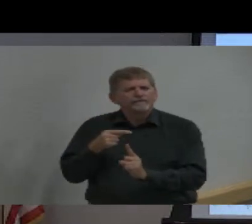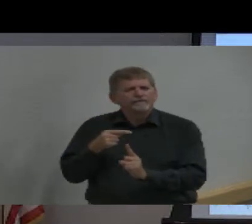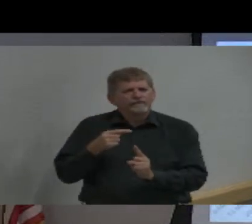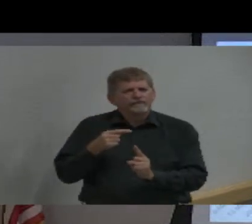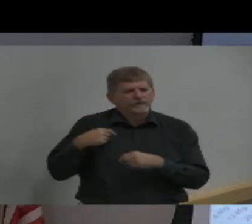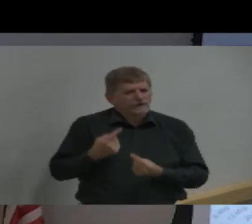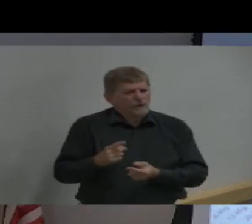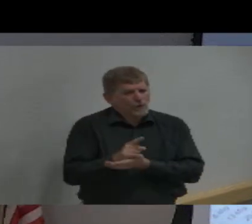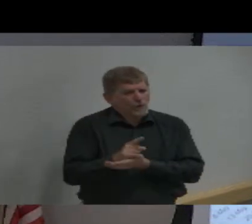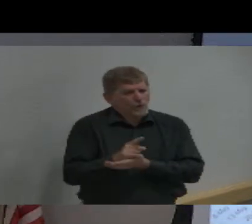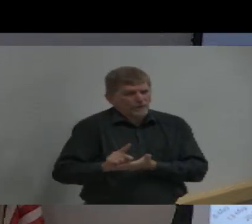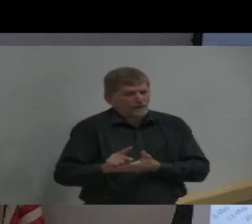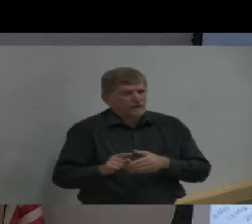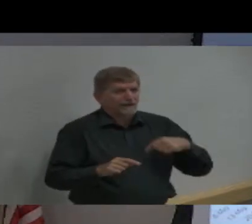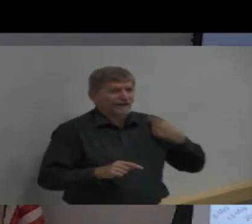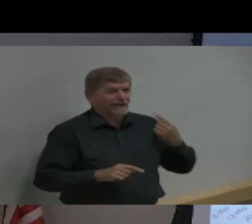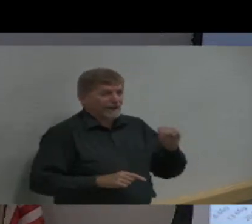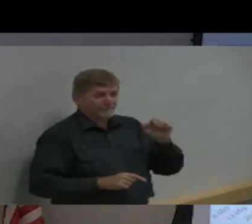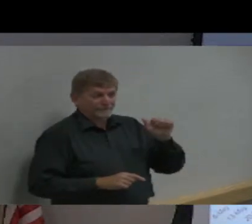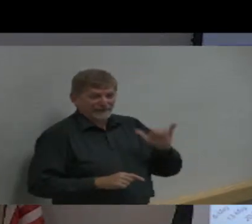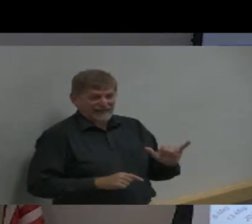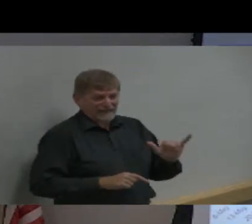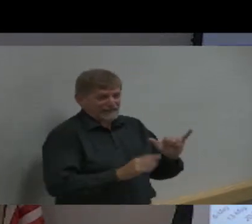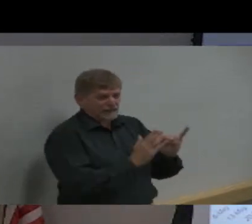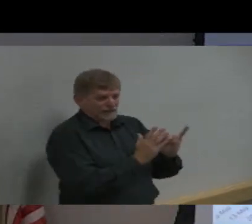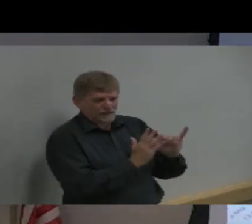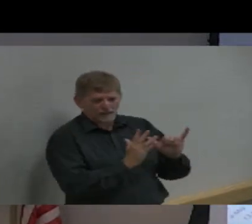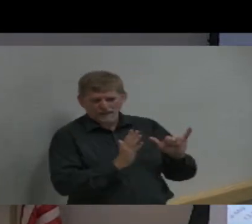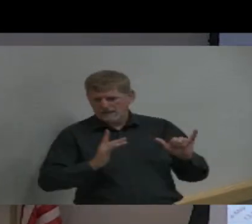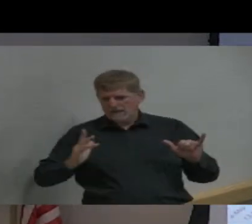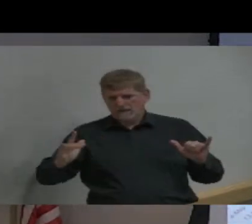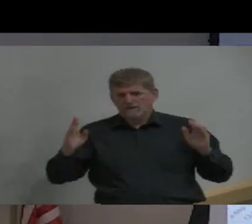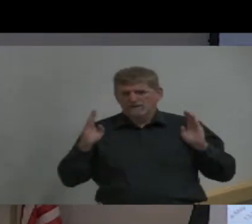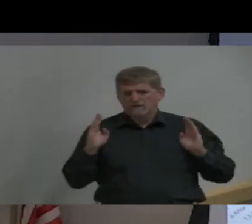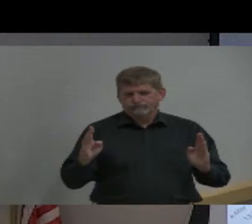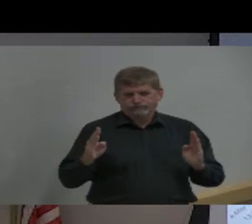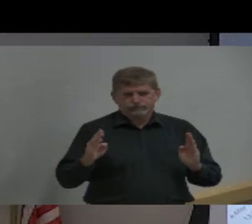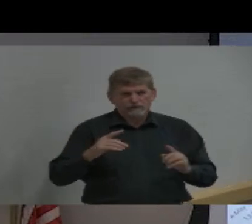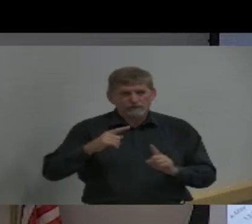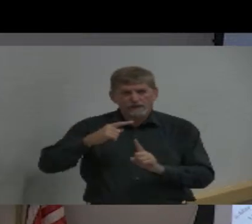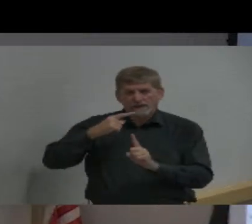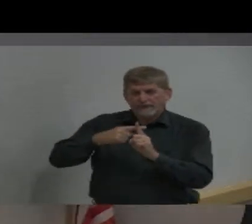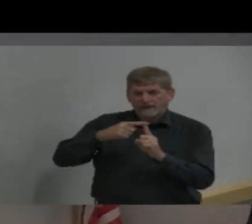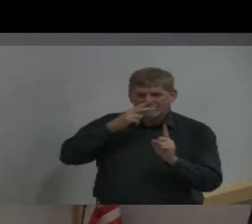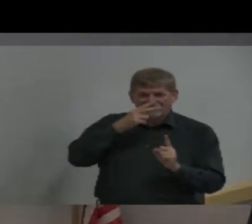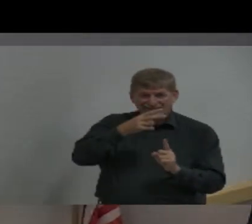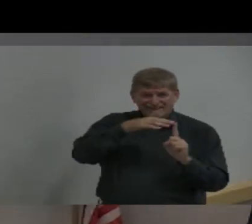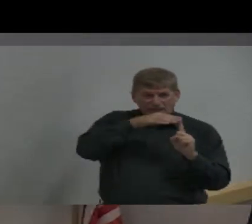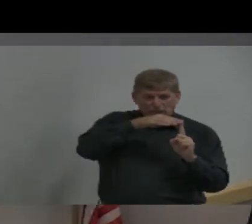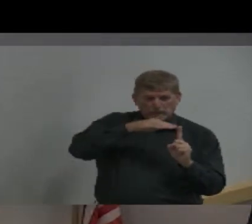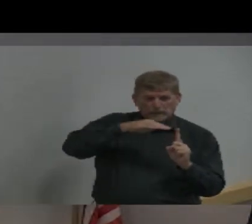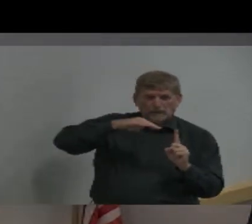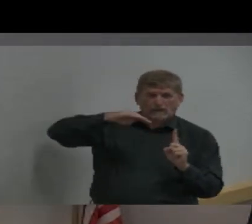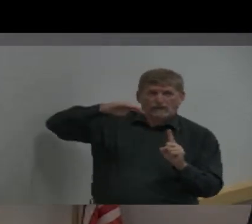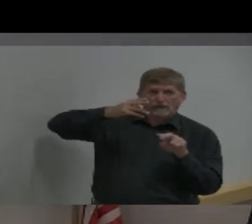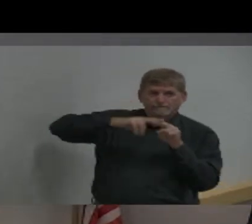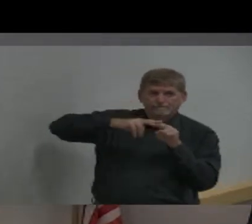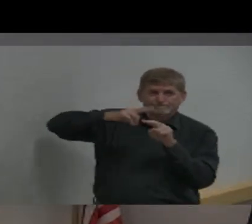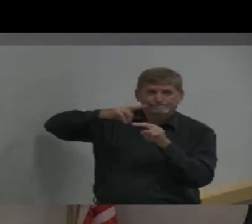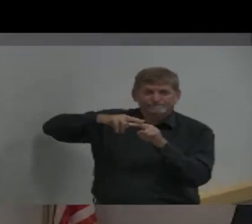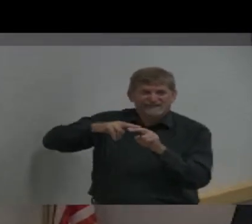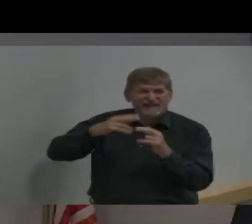see here in the last several weeks, our percent positivity has been increasing to its current level of